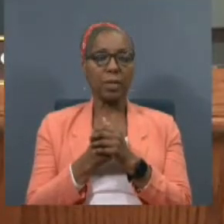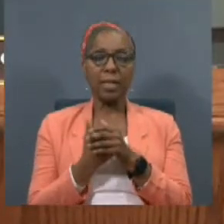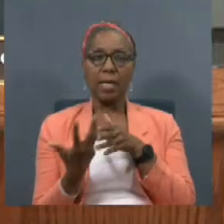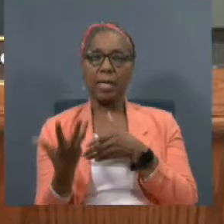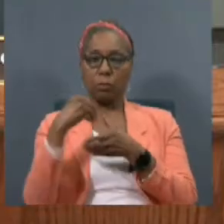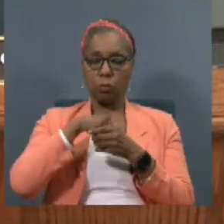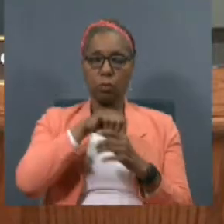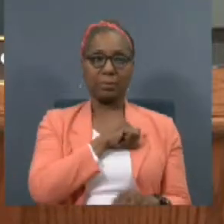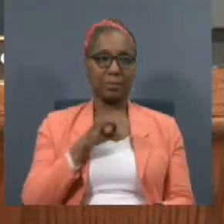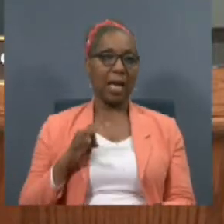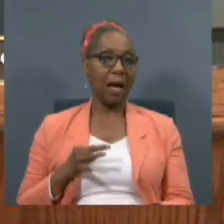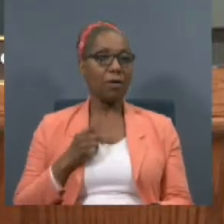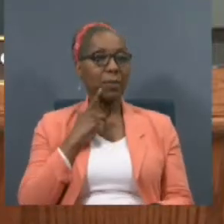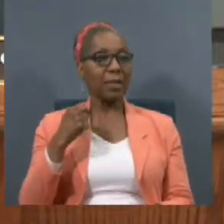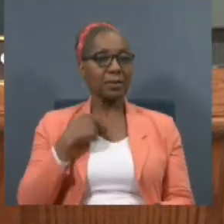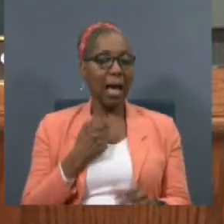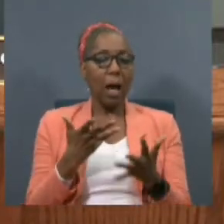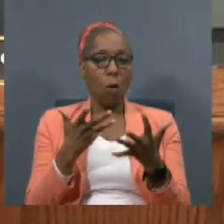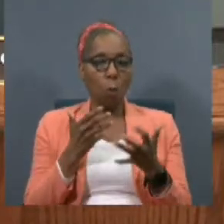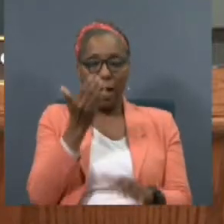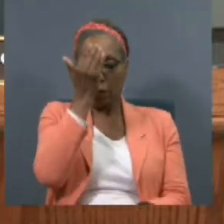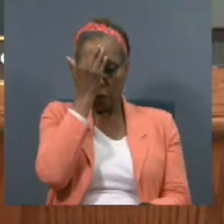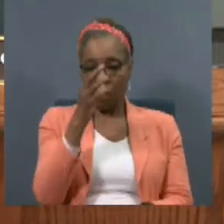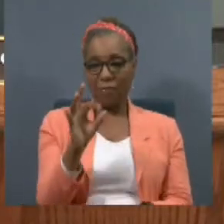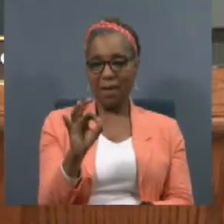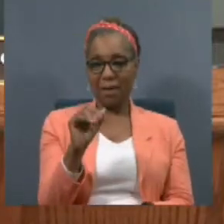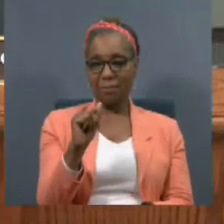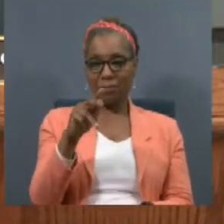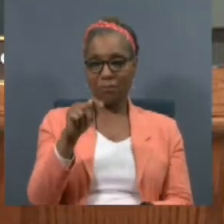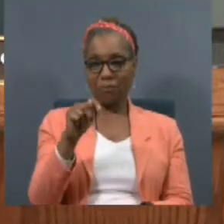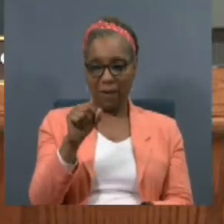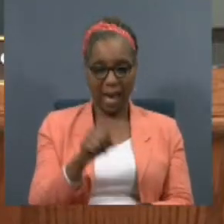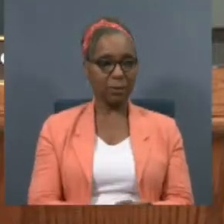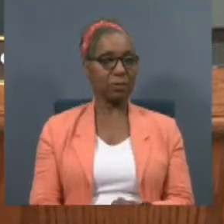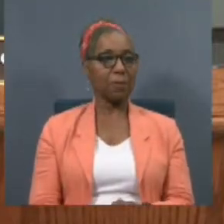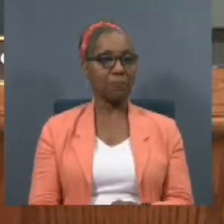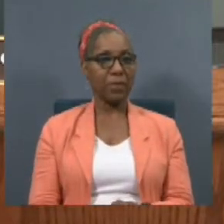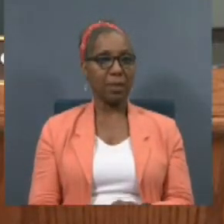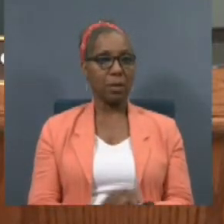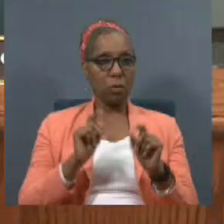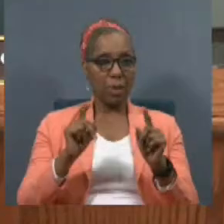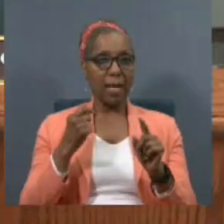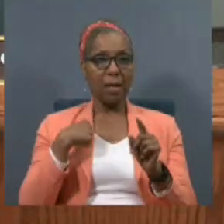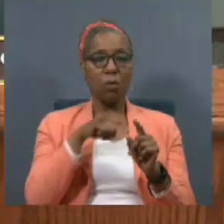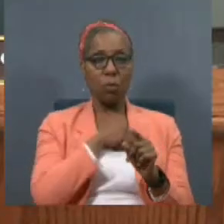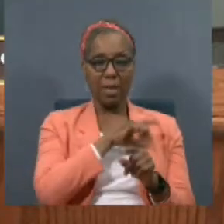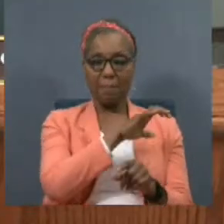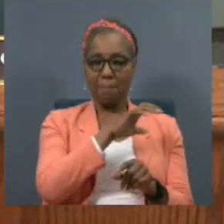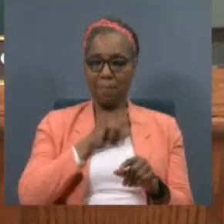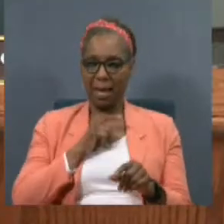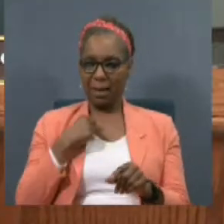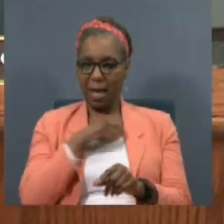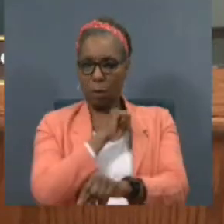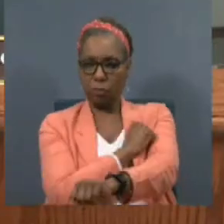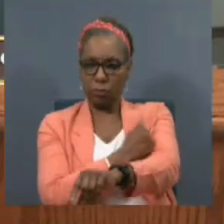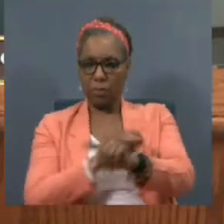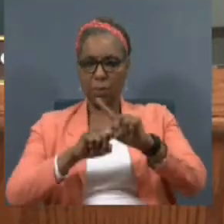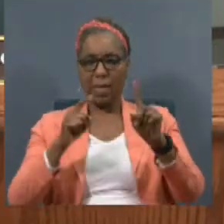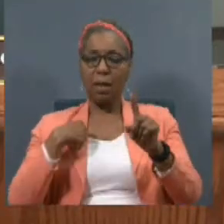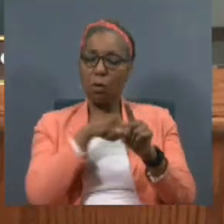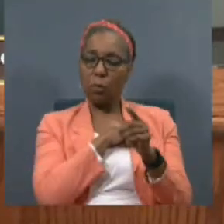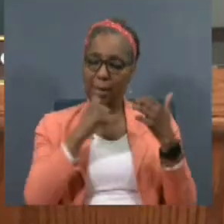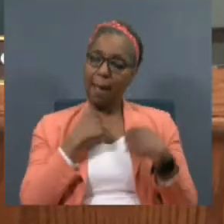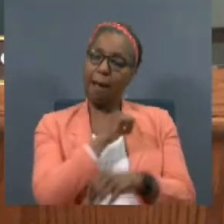this, is I want to know the facts, right? If we're brought back into this jurisdiction, well, we do have